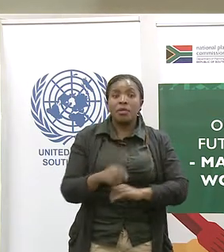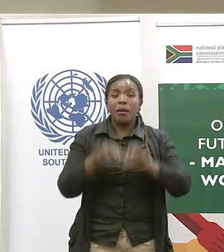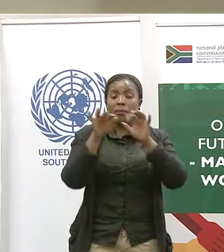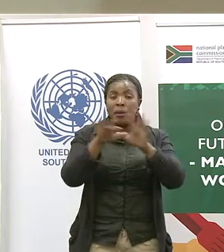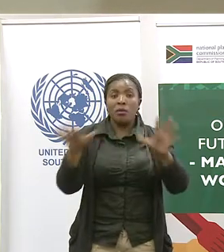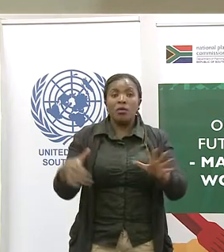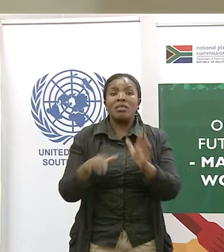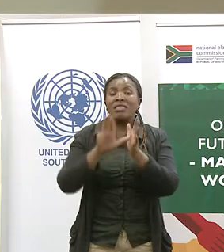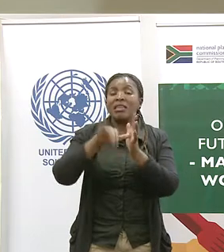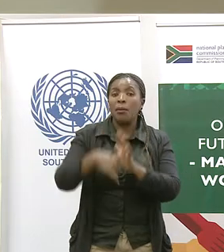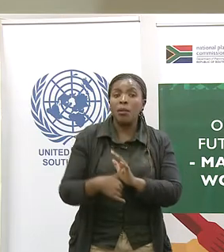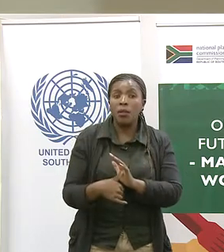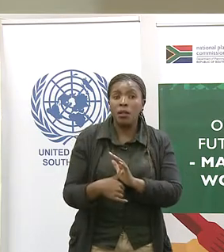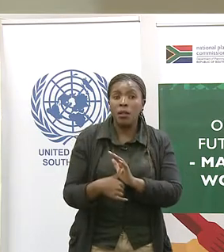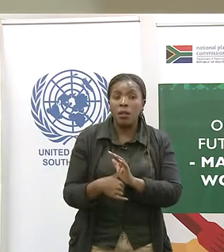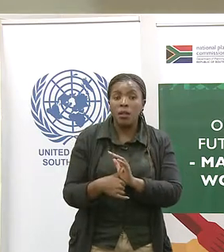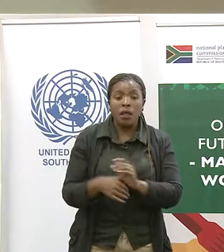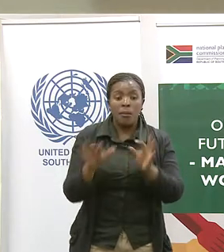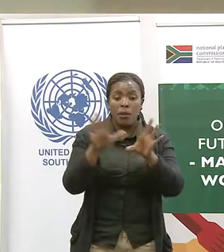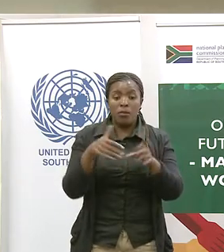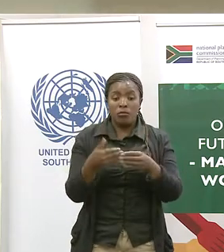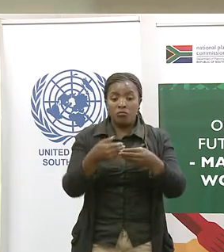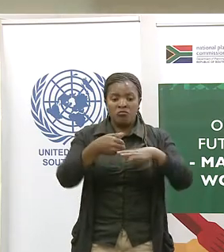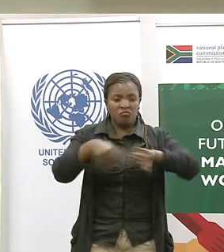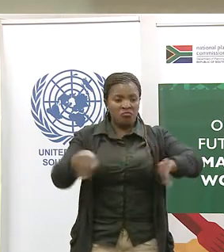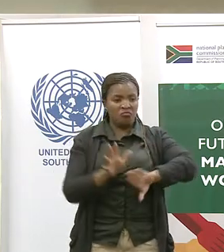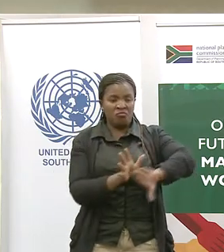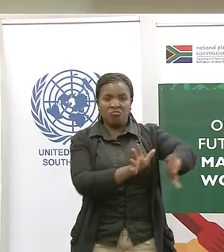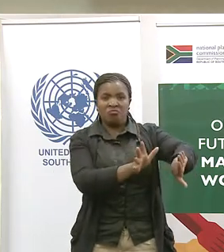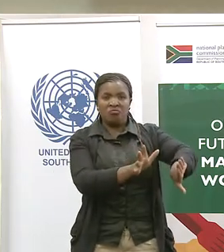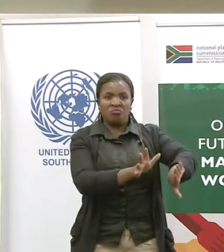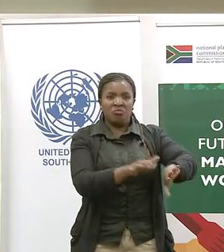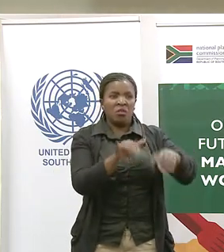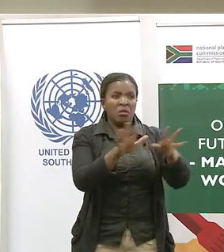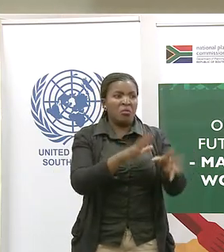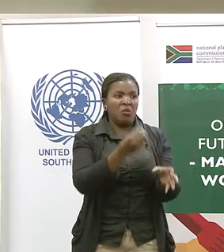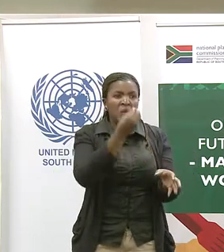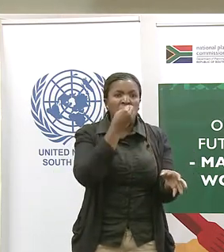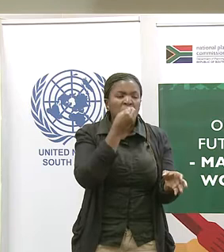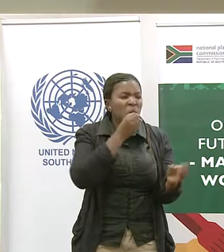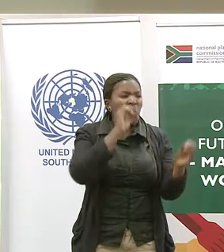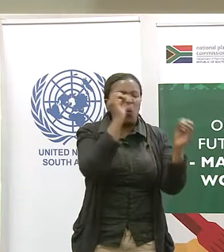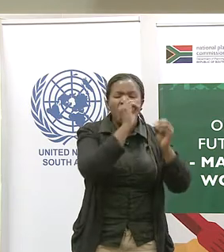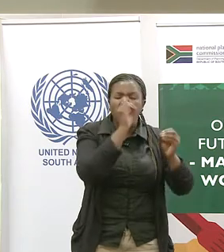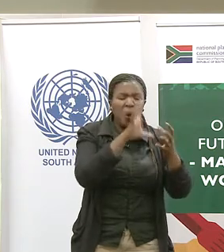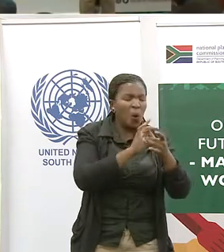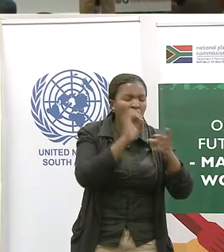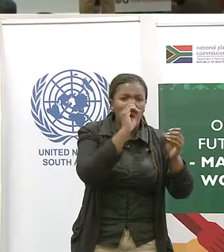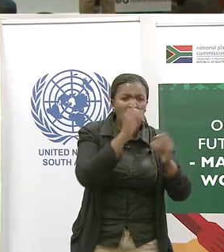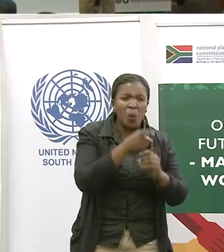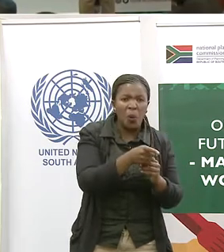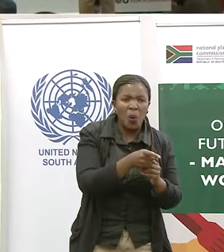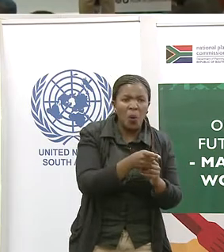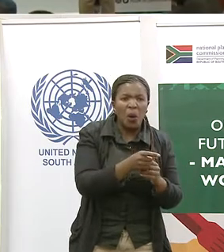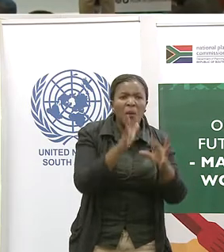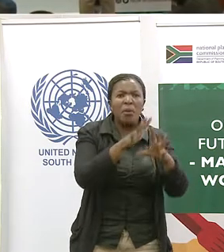disability, people who are marginalized, people who have nothing, no food, no clothes, no home, who live